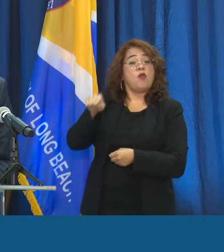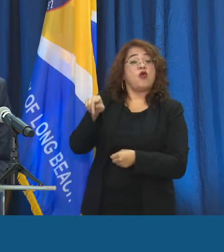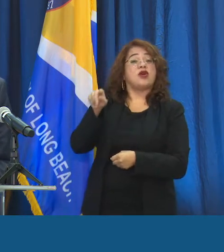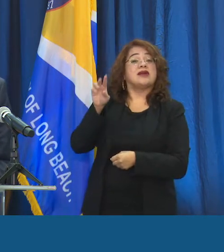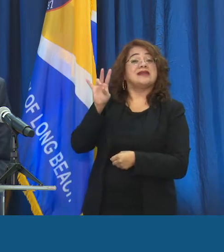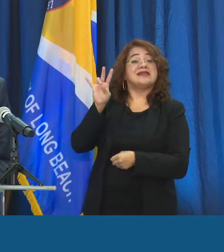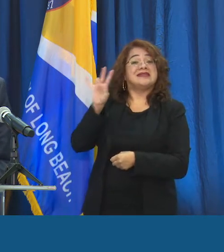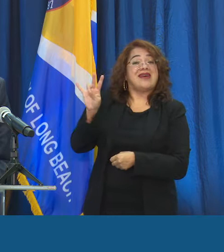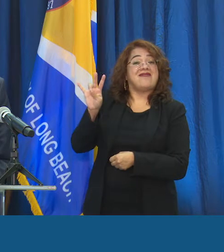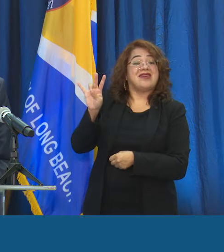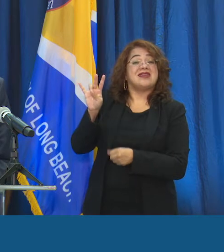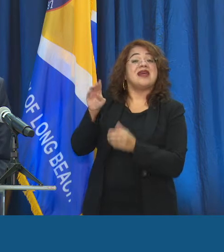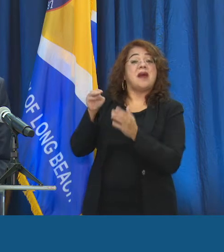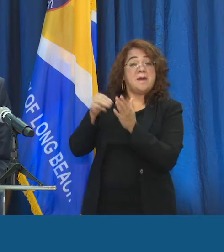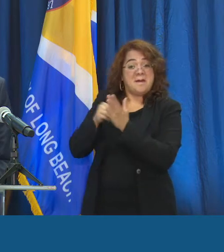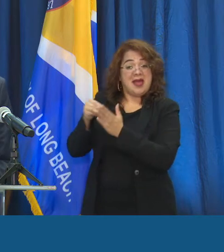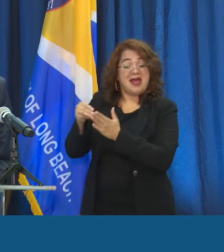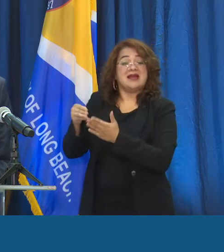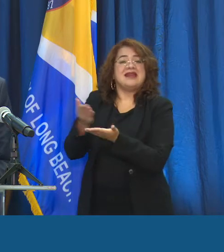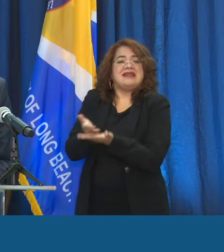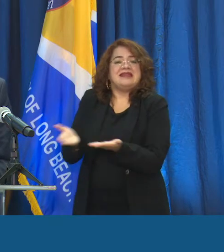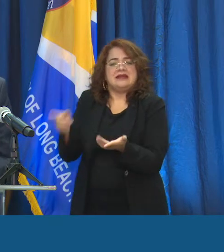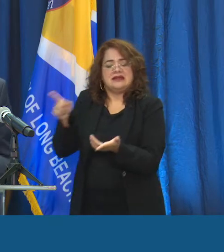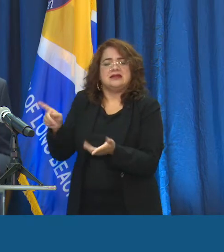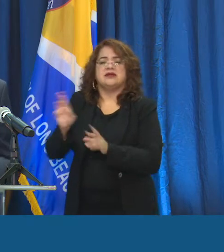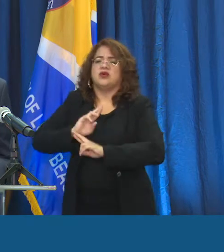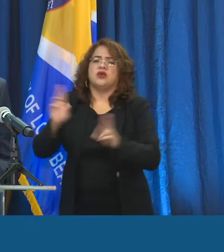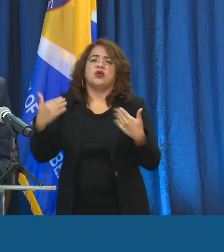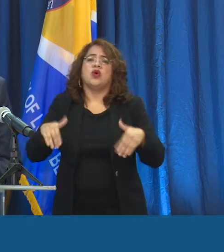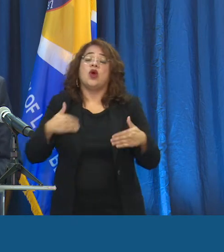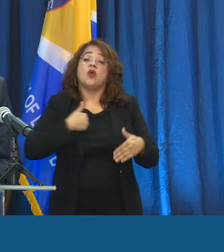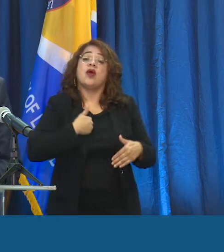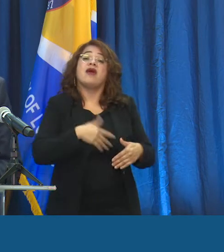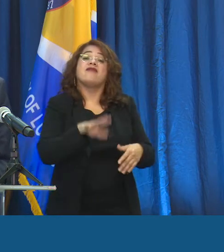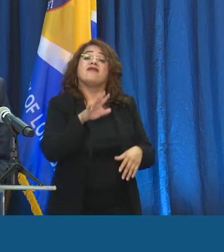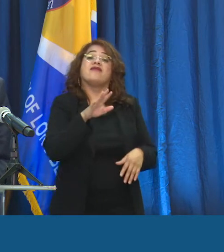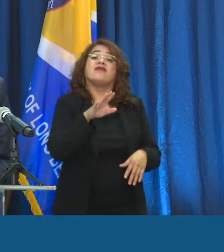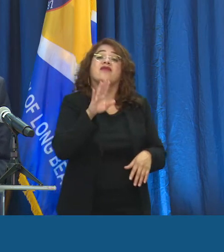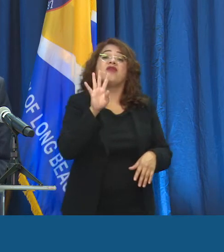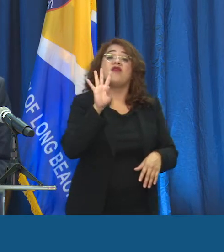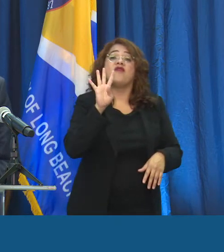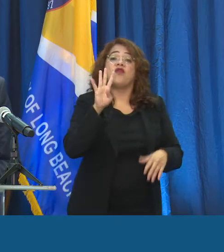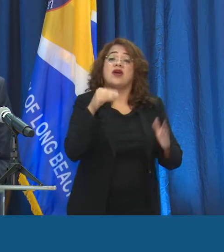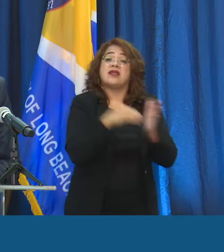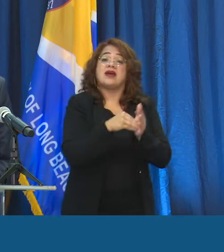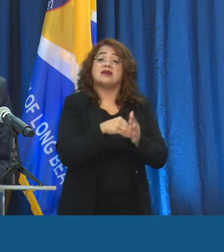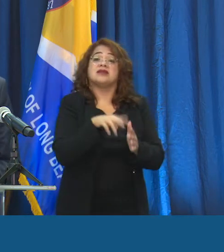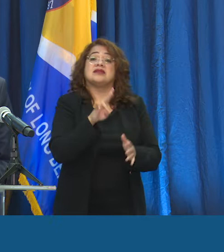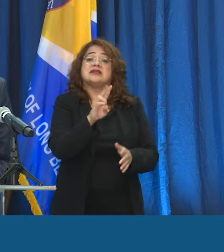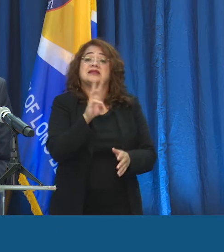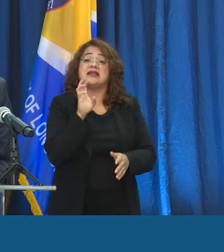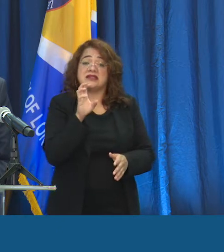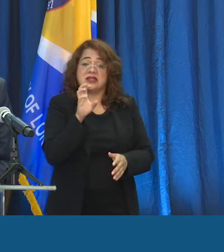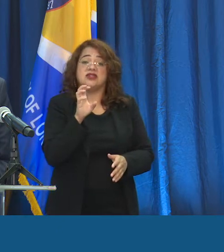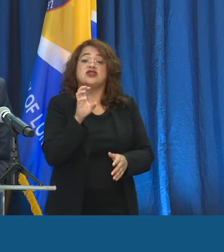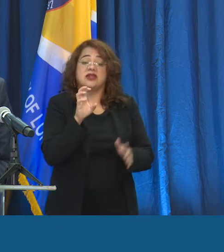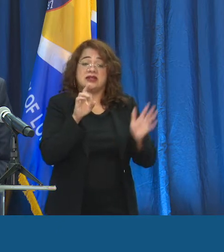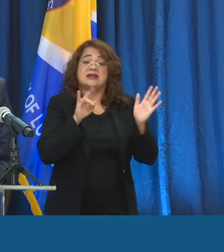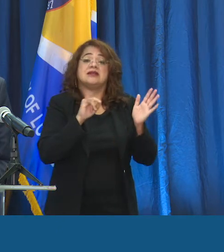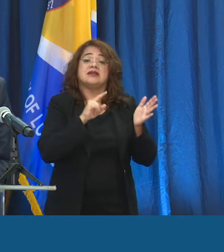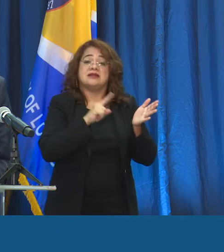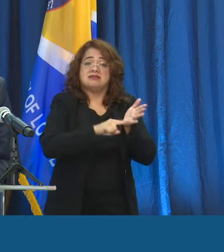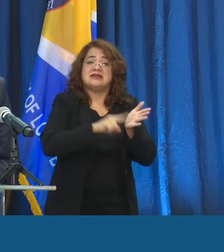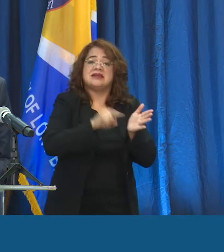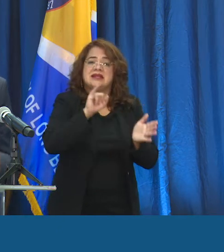full-time dedicated team doing business inspections to help our businesses be safe, and 4,700 of those inspections have